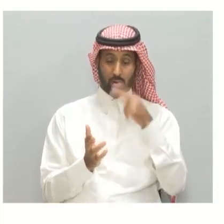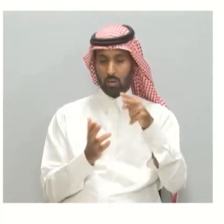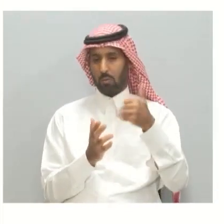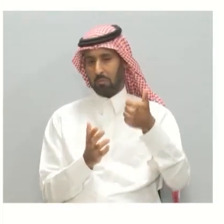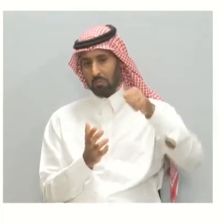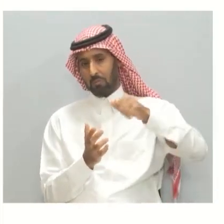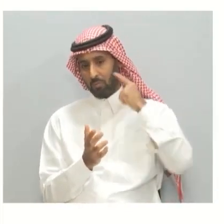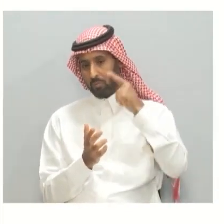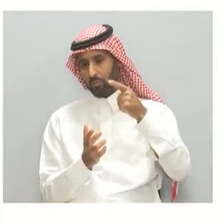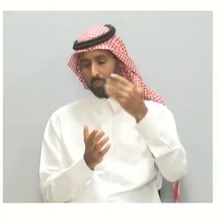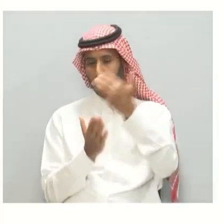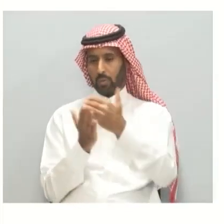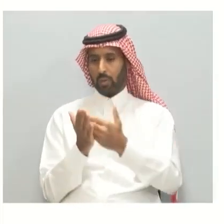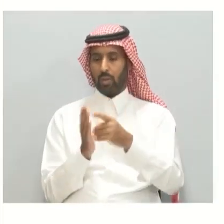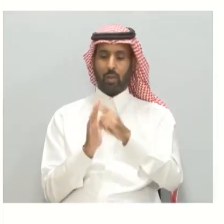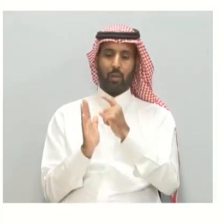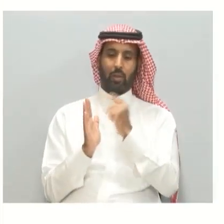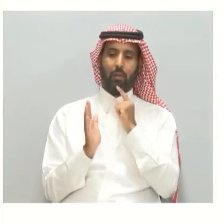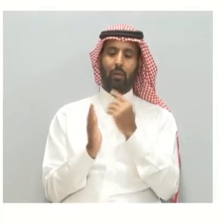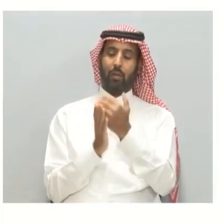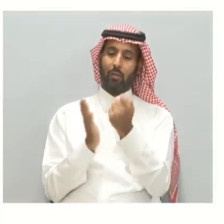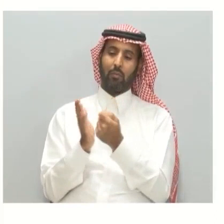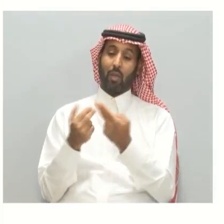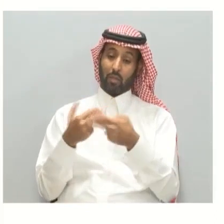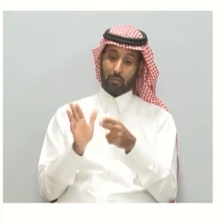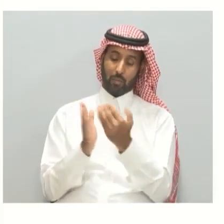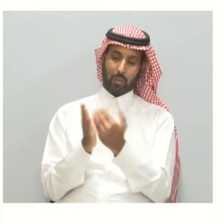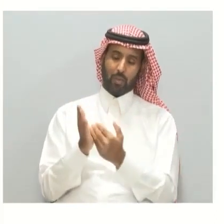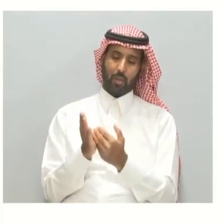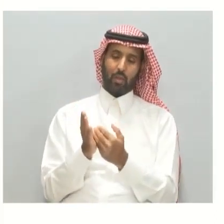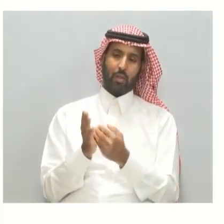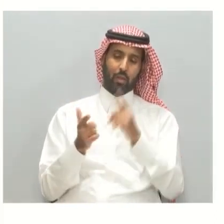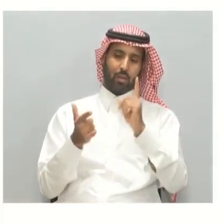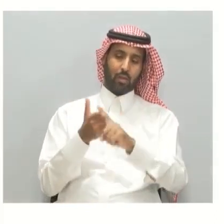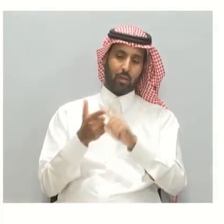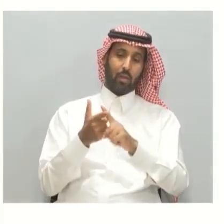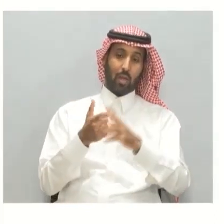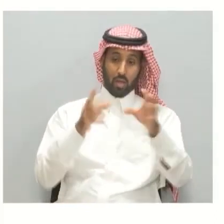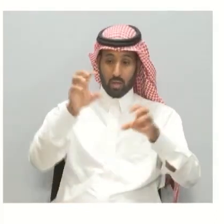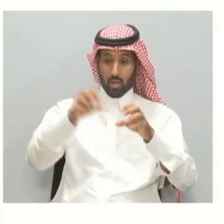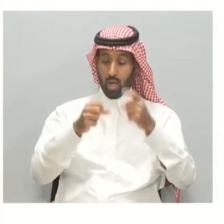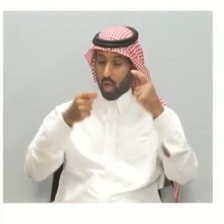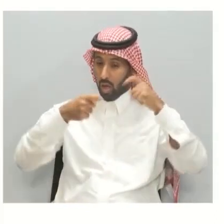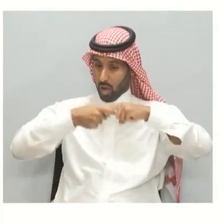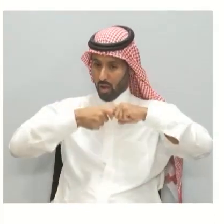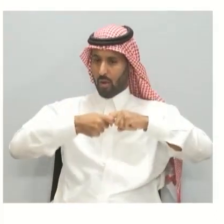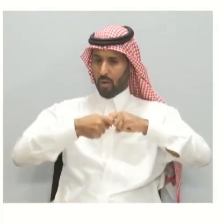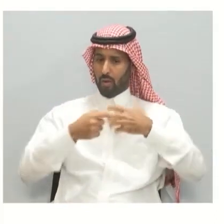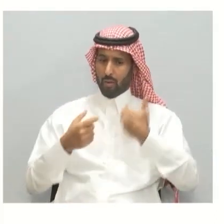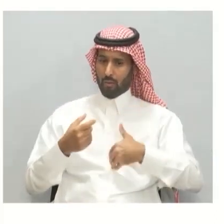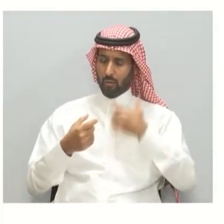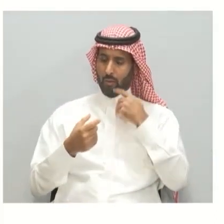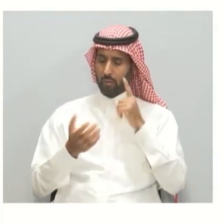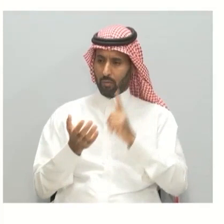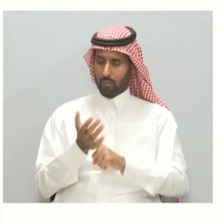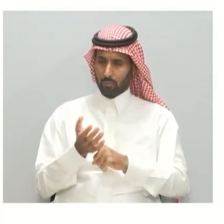opinion about this topic. This is a draft in the beginning still. Combine your views and feelings with the